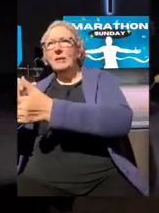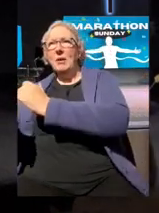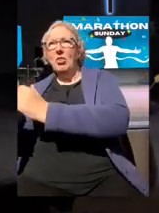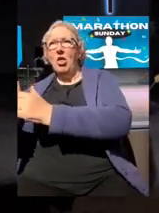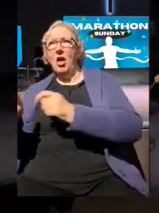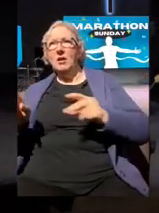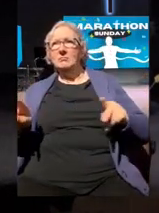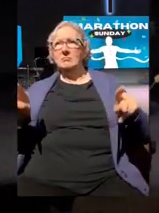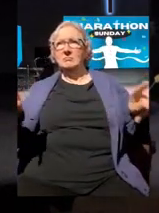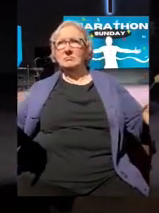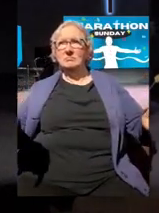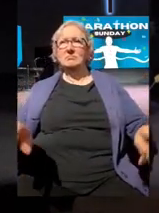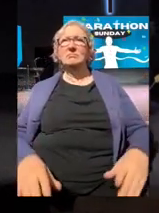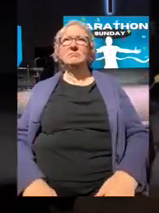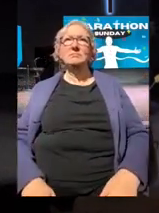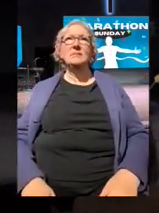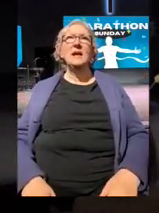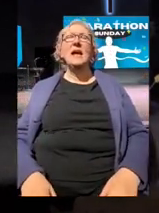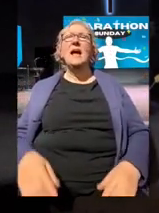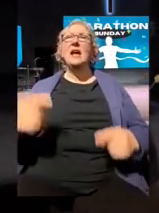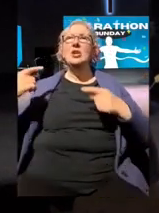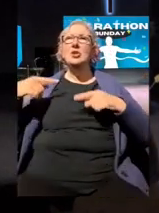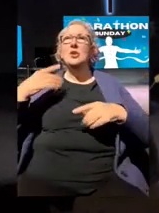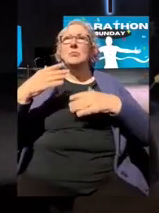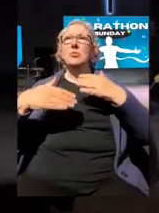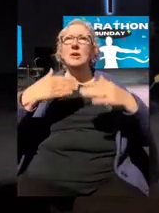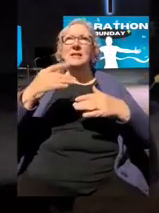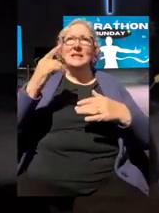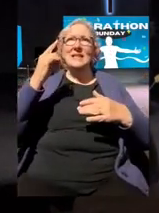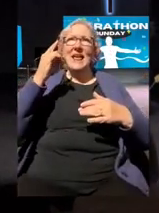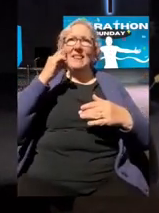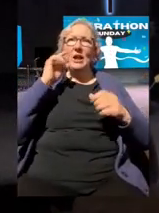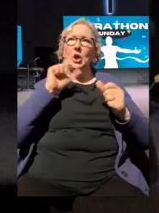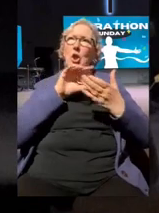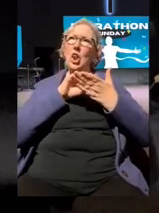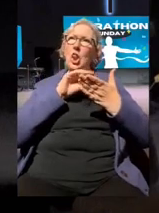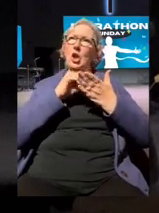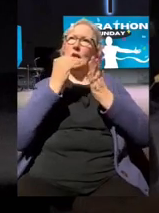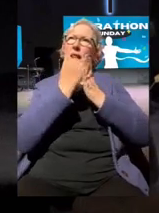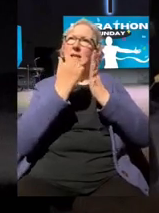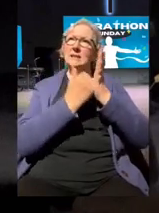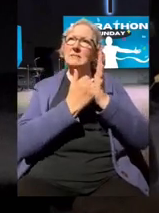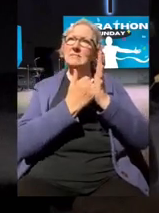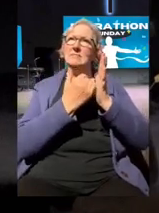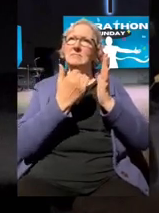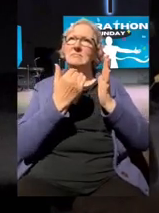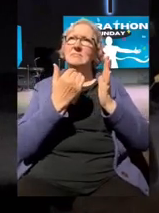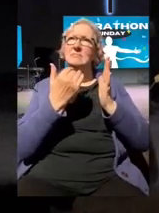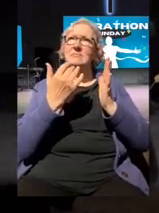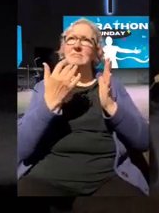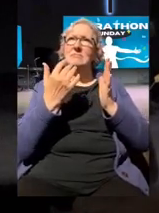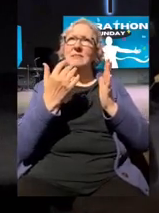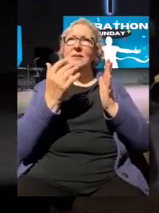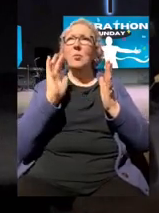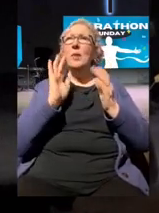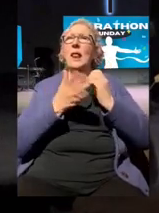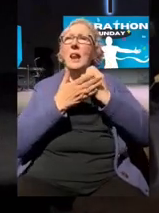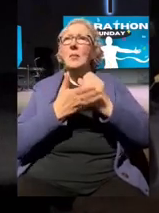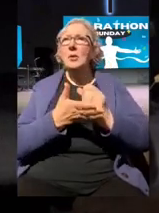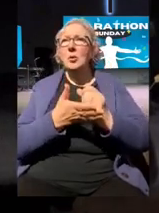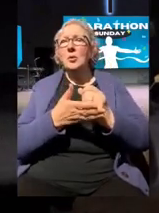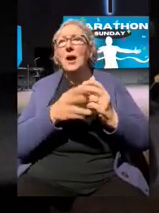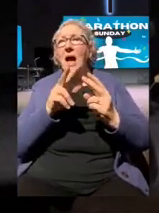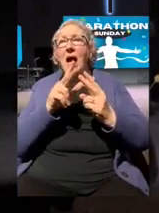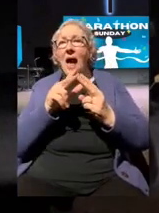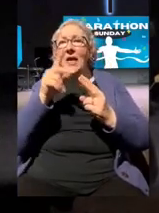I think that we just might be able to learn some lessons that would be helpful whether you're running a marathon or you're seeking to